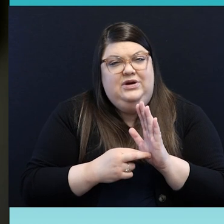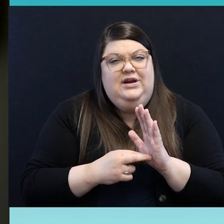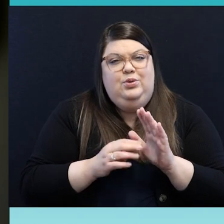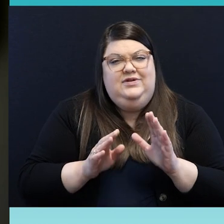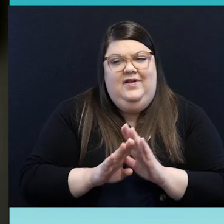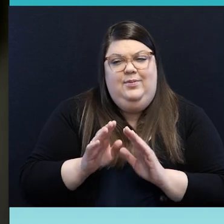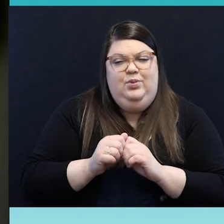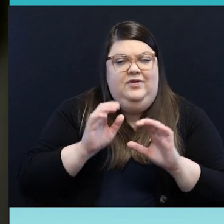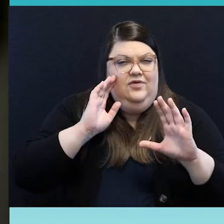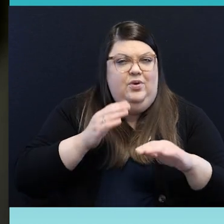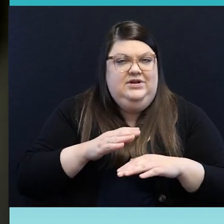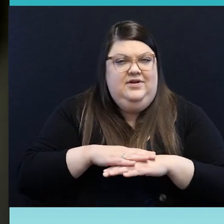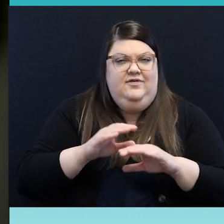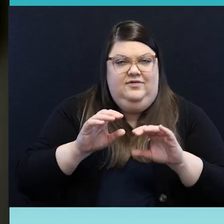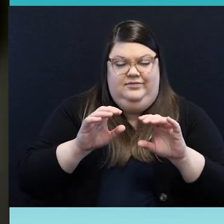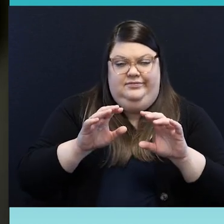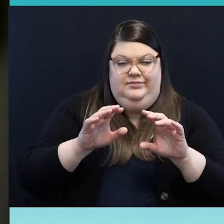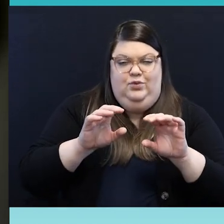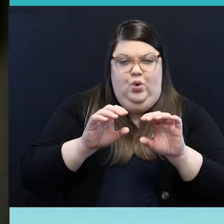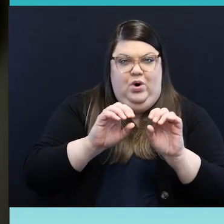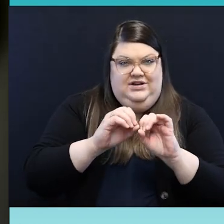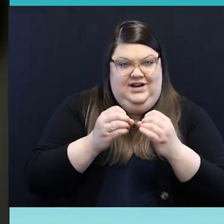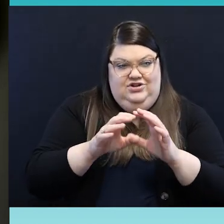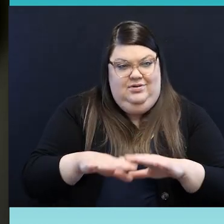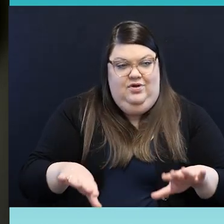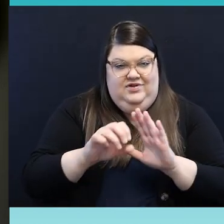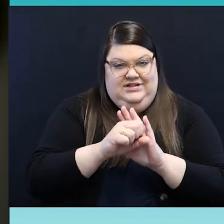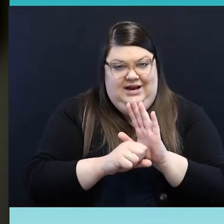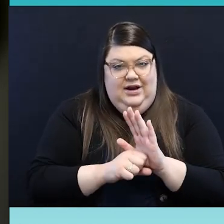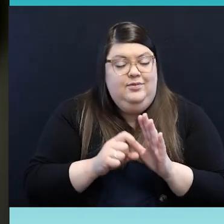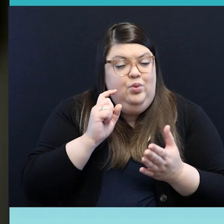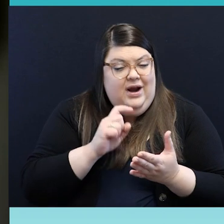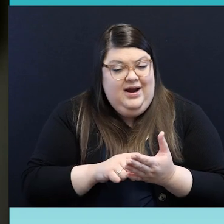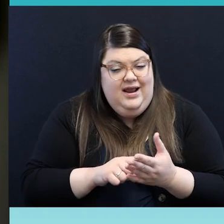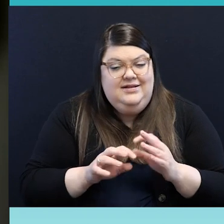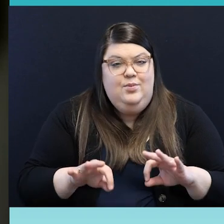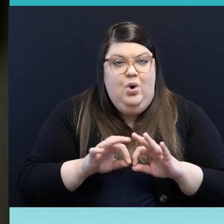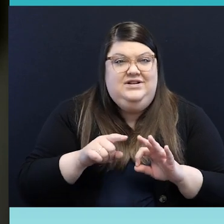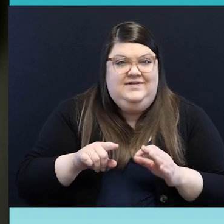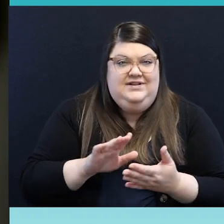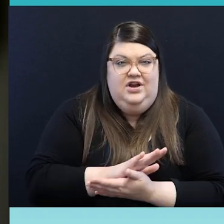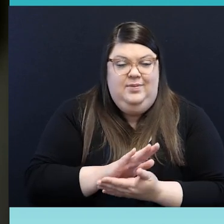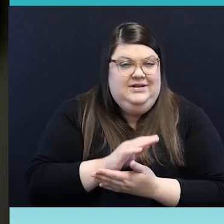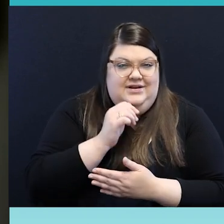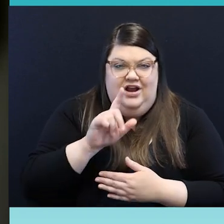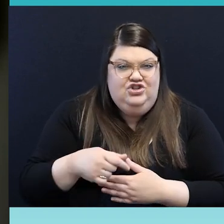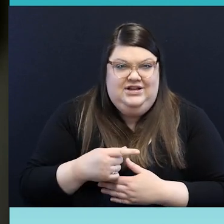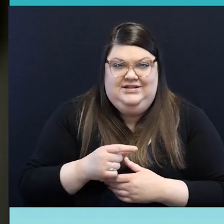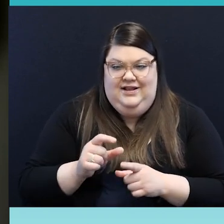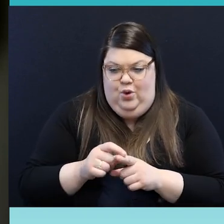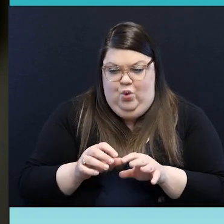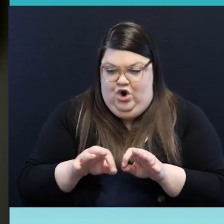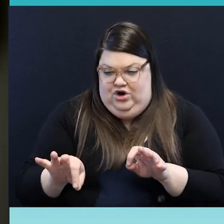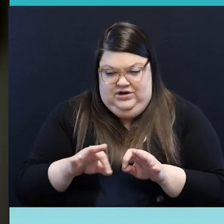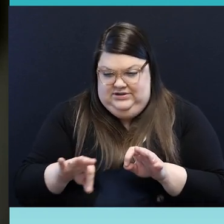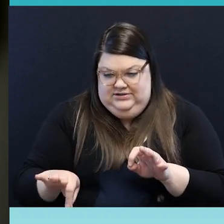of organizations across the state who recognize that the importance of these documents is not just in the words of